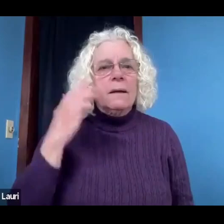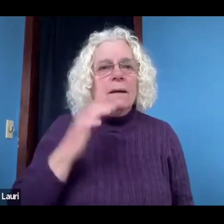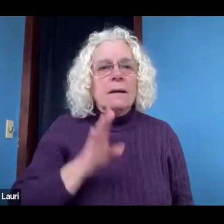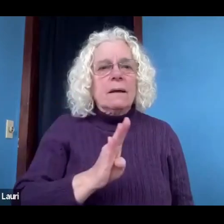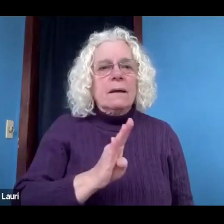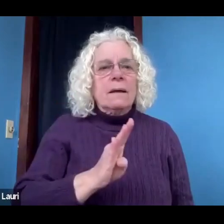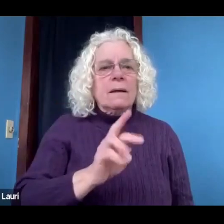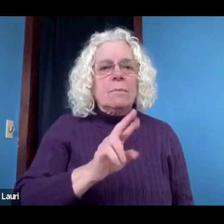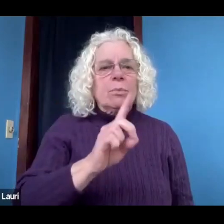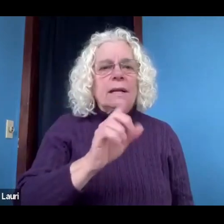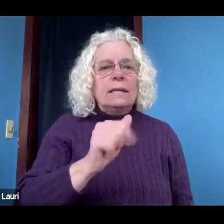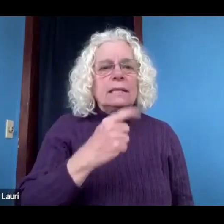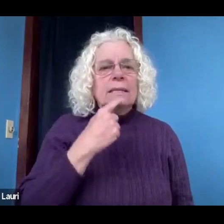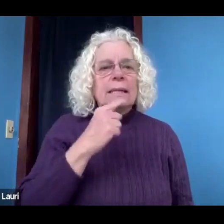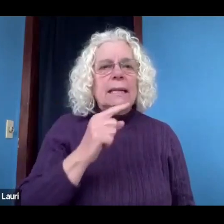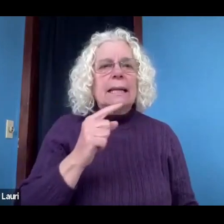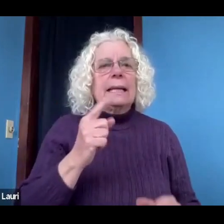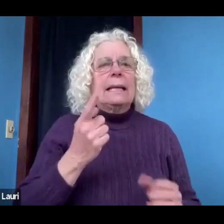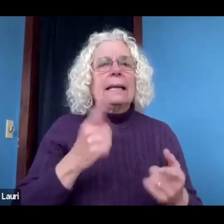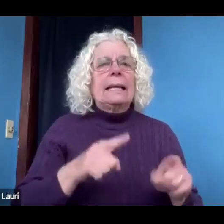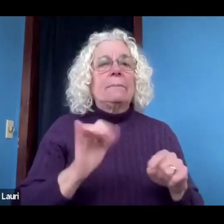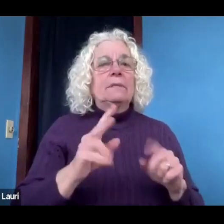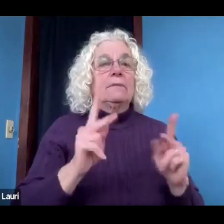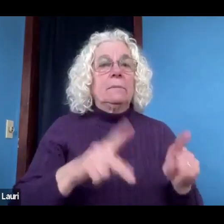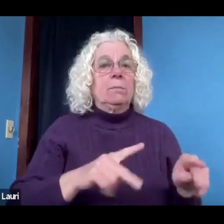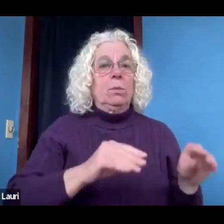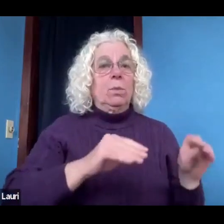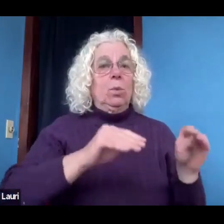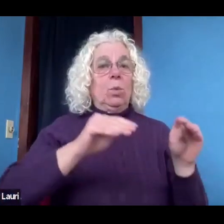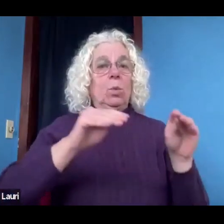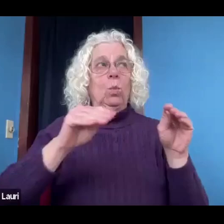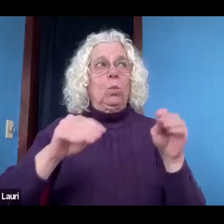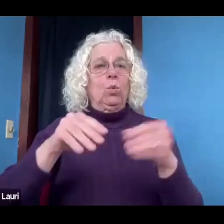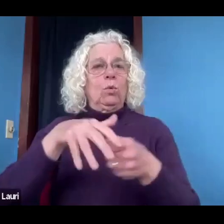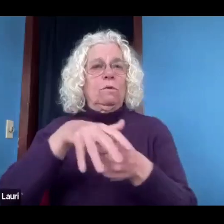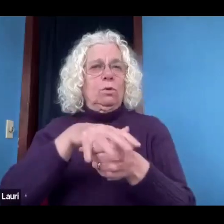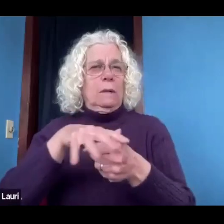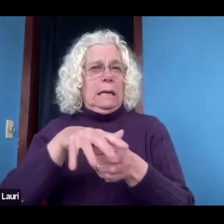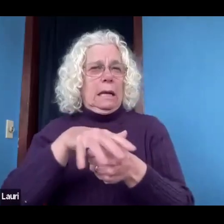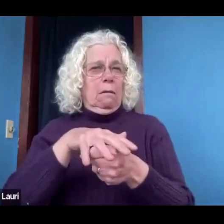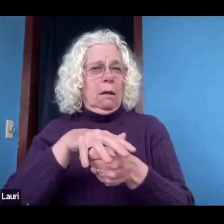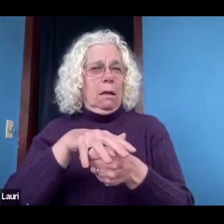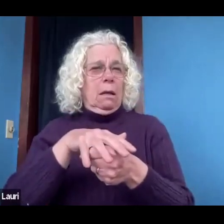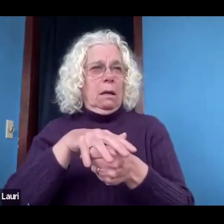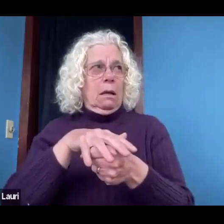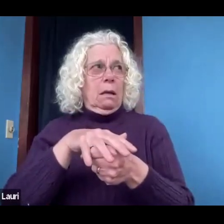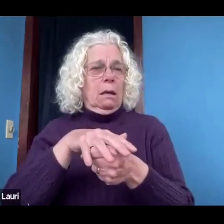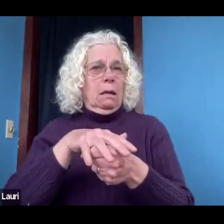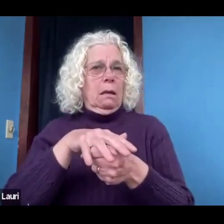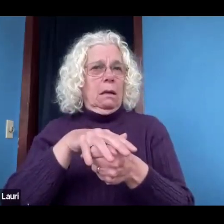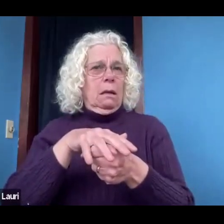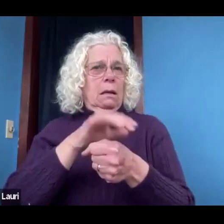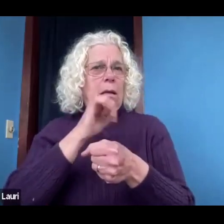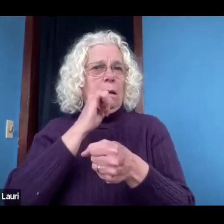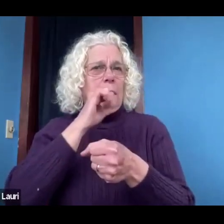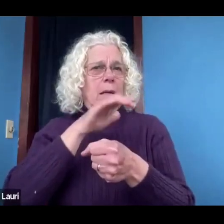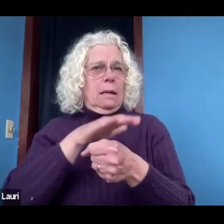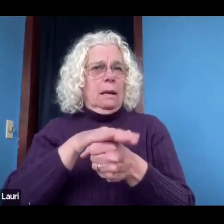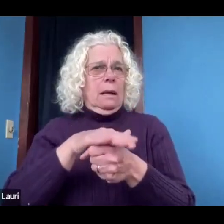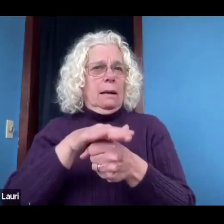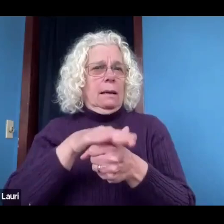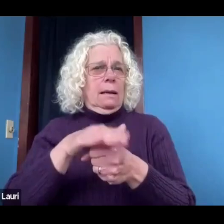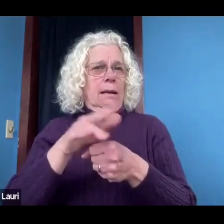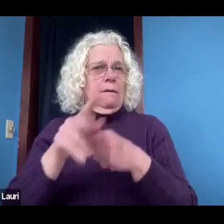they happen a lot more when folks are moving into an area. I think we just don't have as much turnover necessarily. If we've got people who